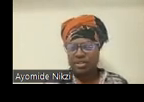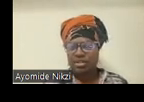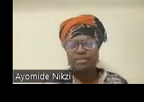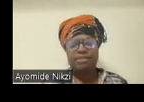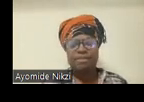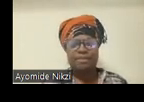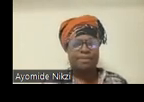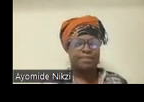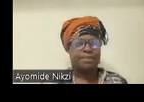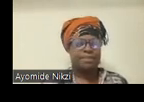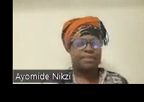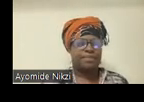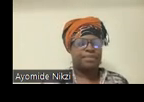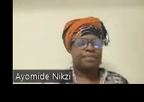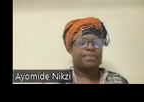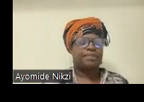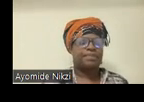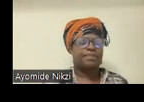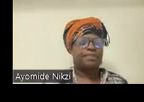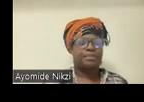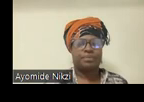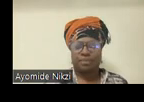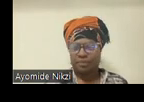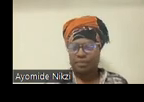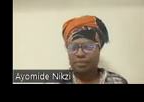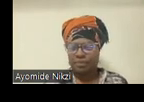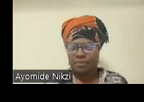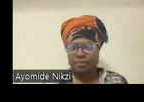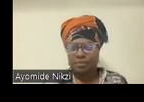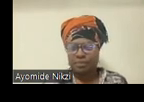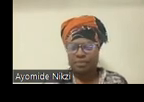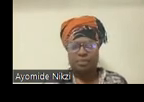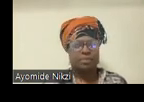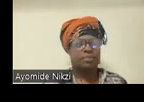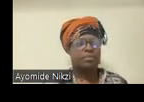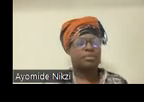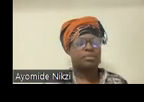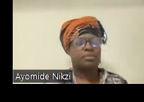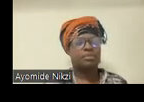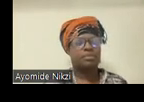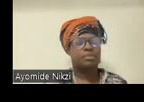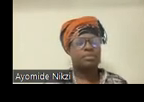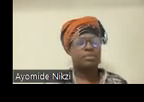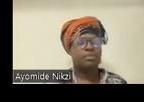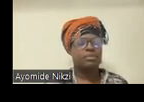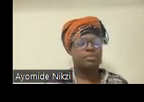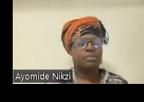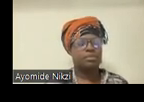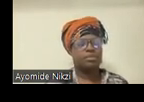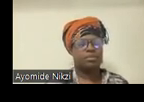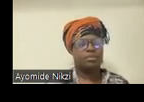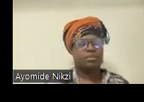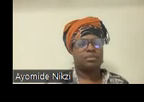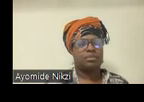next section. Okay, next section. There it is. Okay, so by design, the lack of